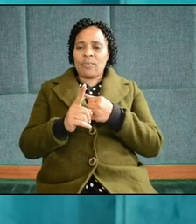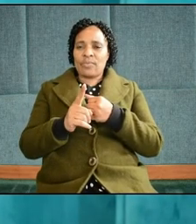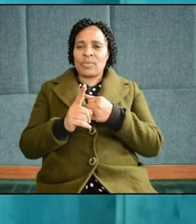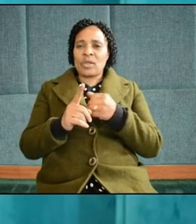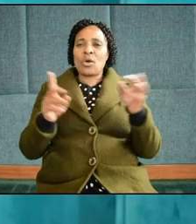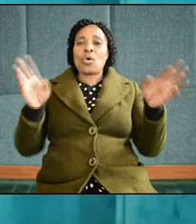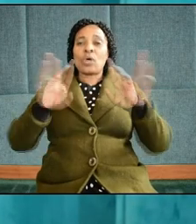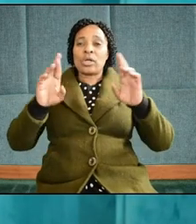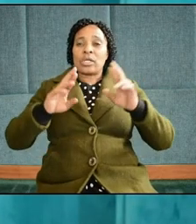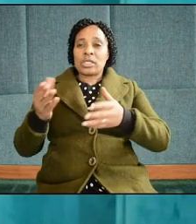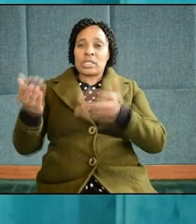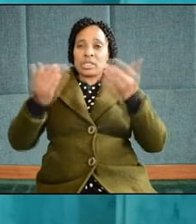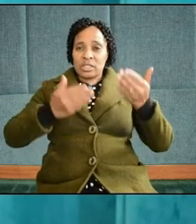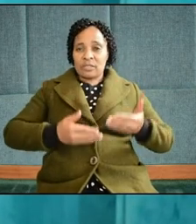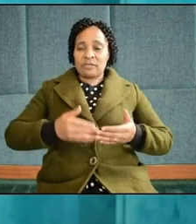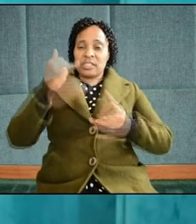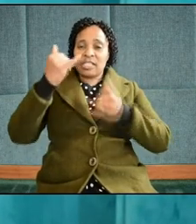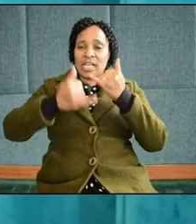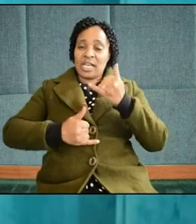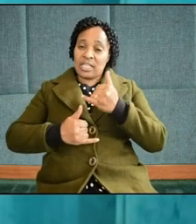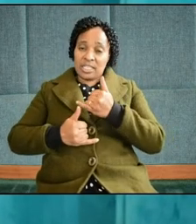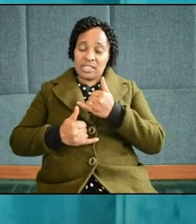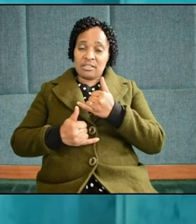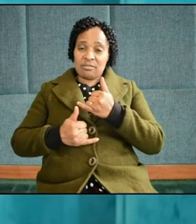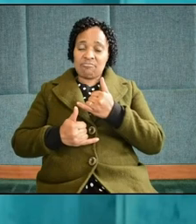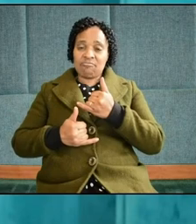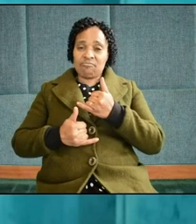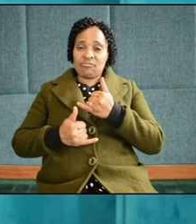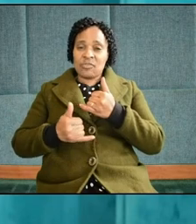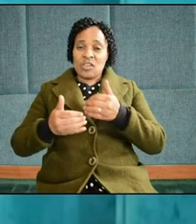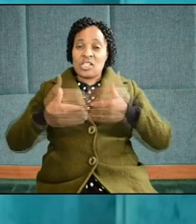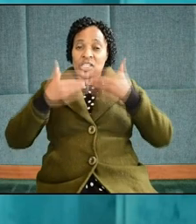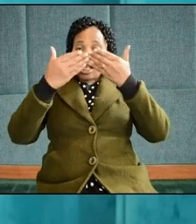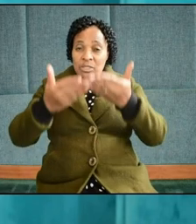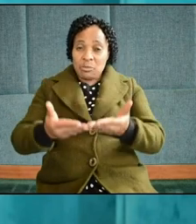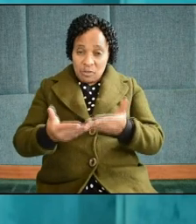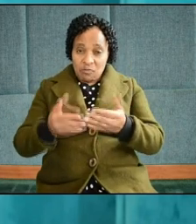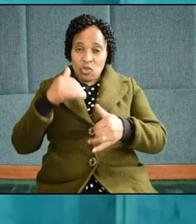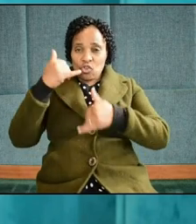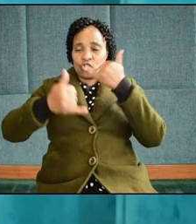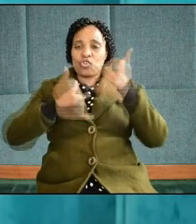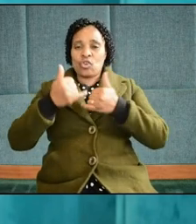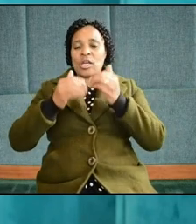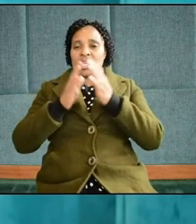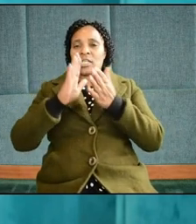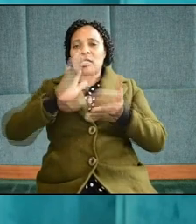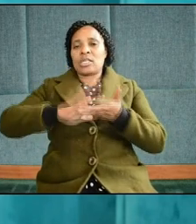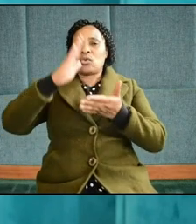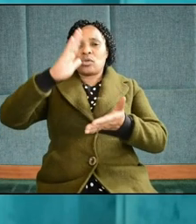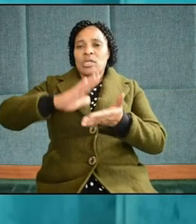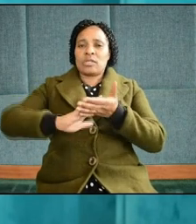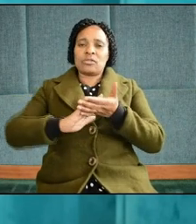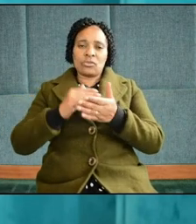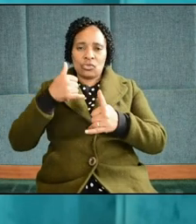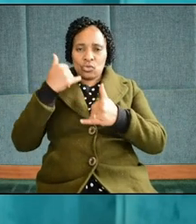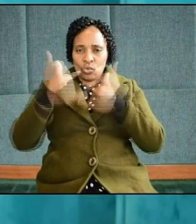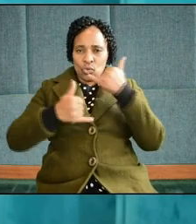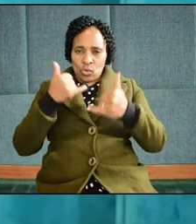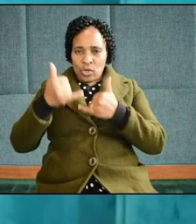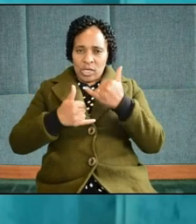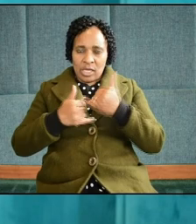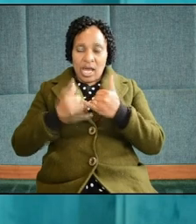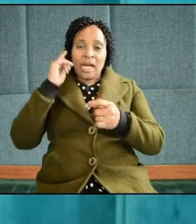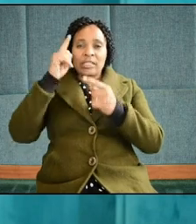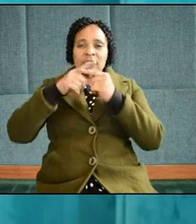are already receiving the end result, which is inexpressible joy and glorious joy, for the